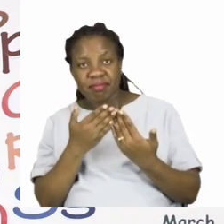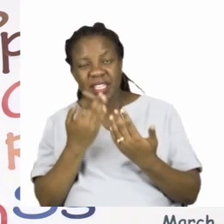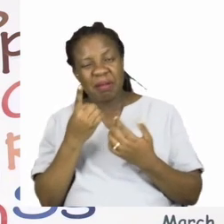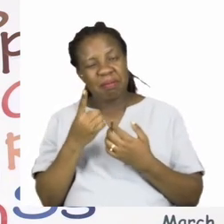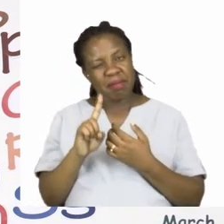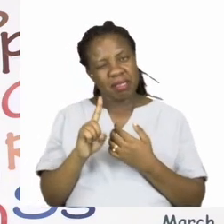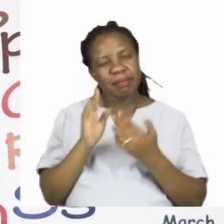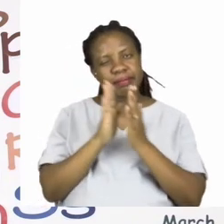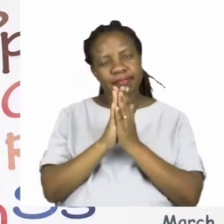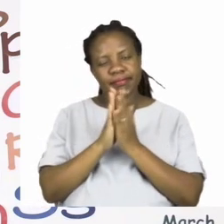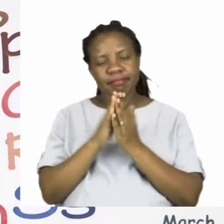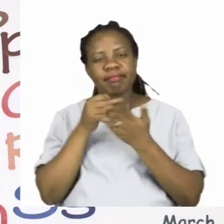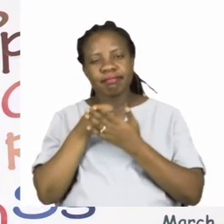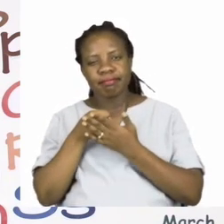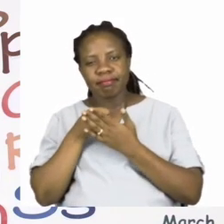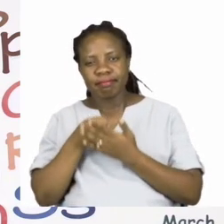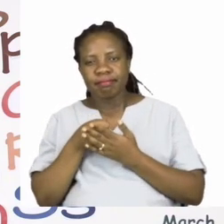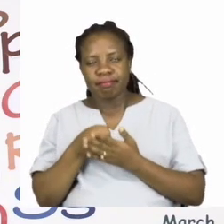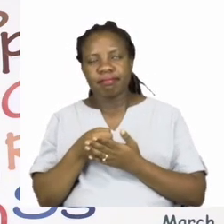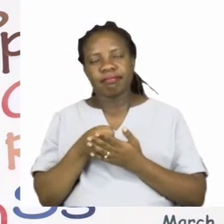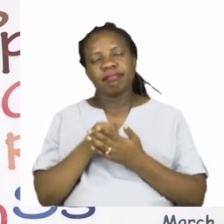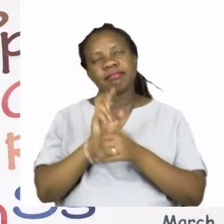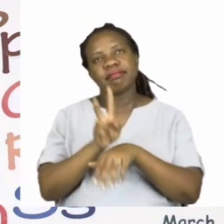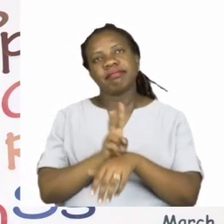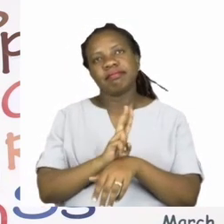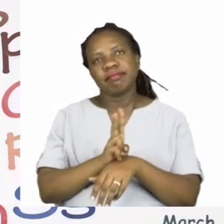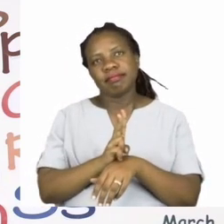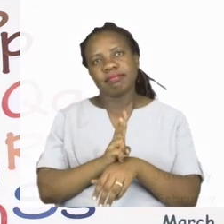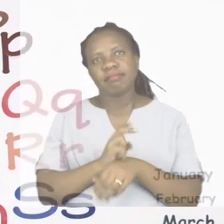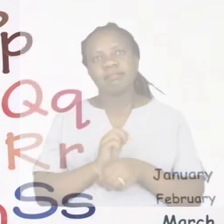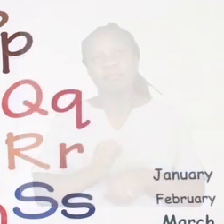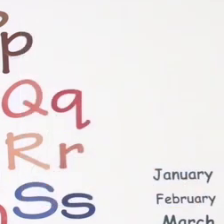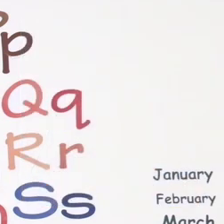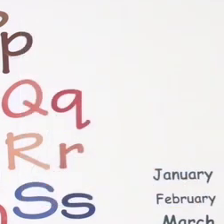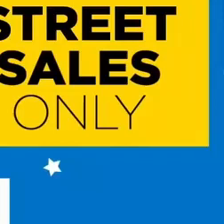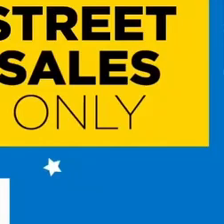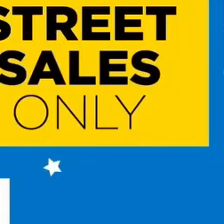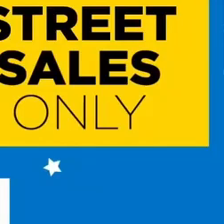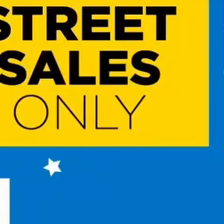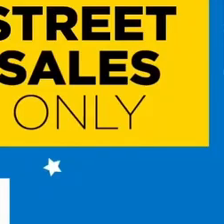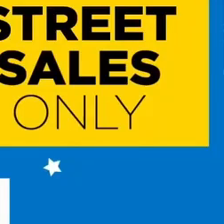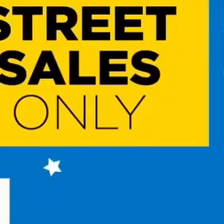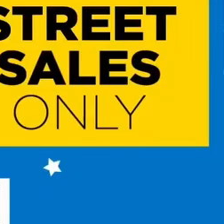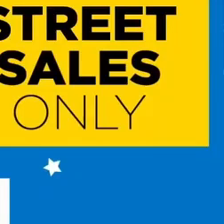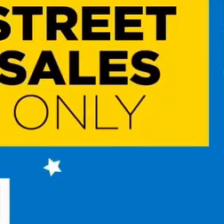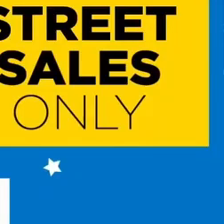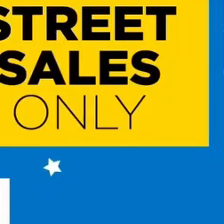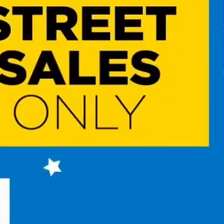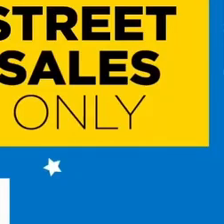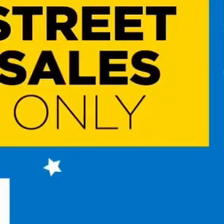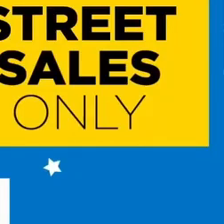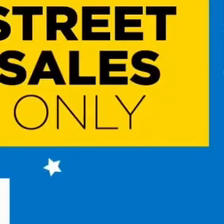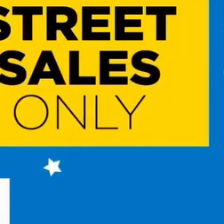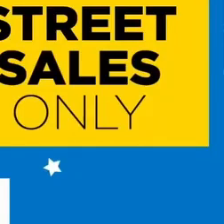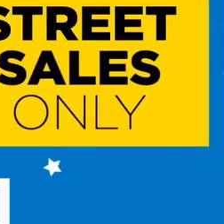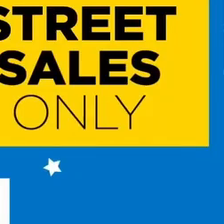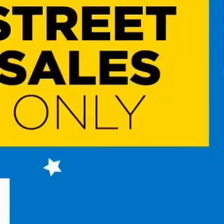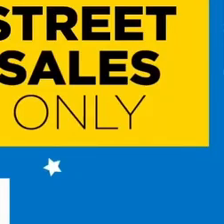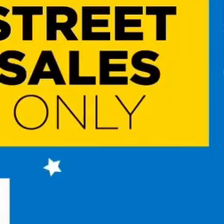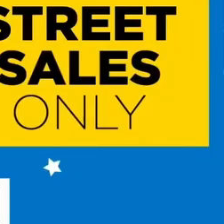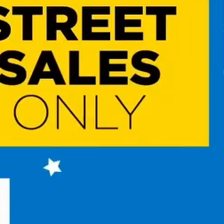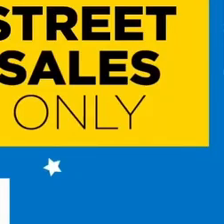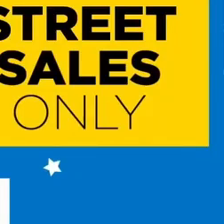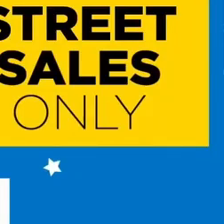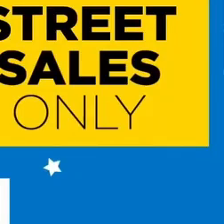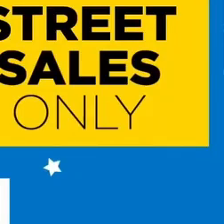them. I'll see you soon after the advert break. Follow us on MyZone Facebook Active Kids to